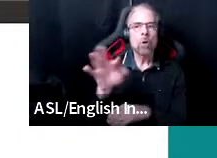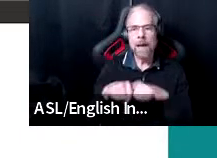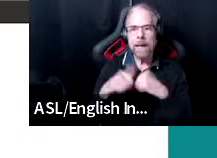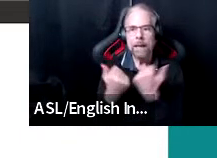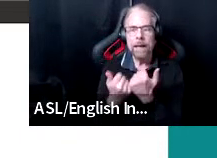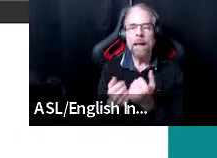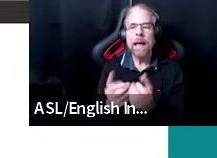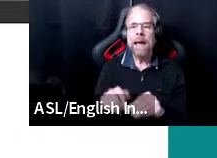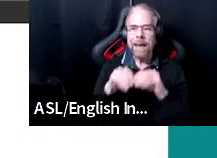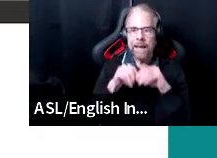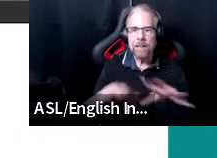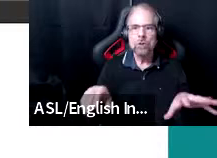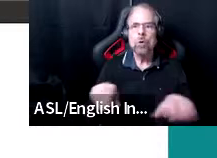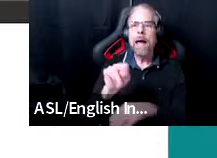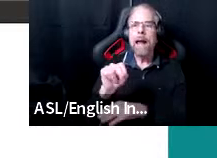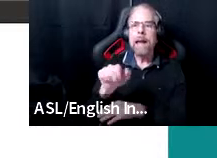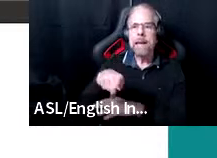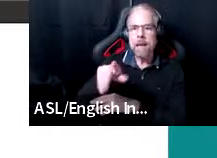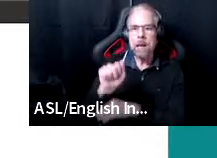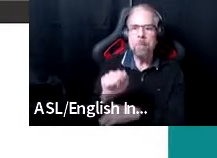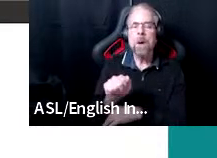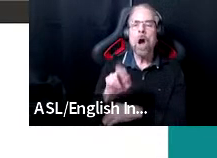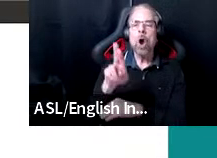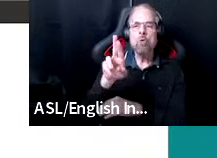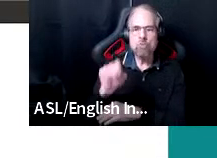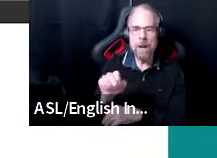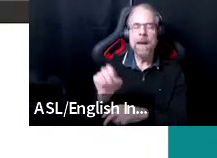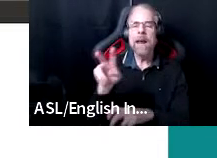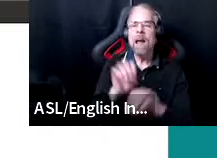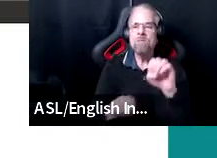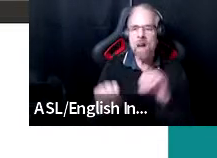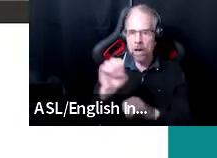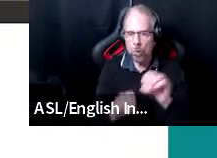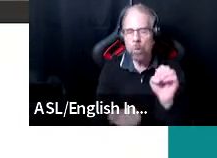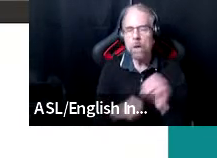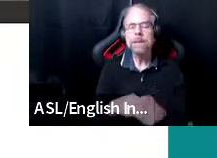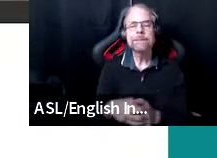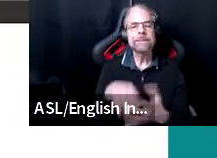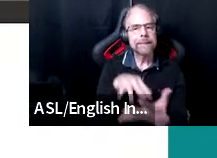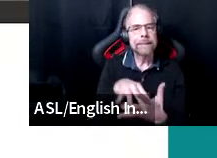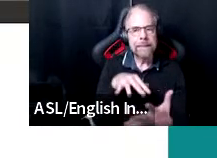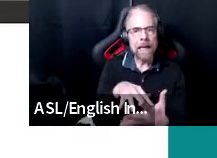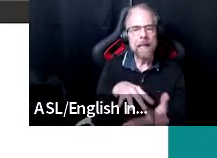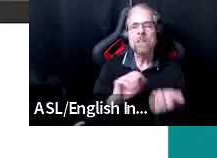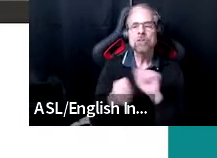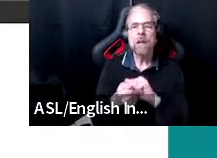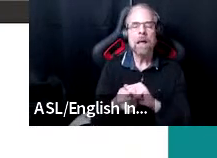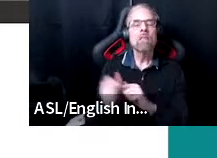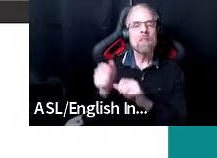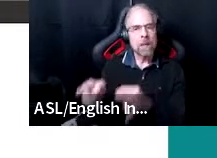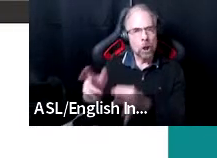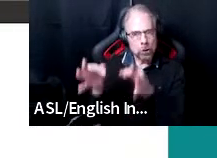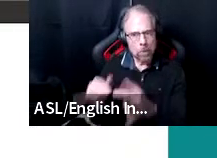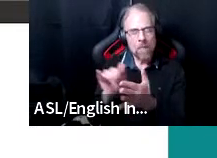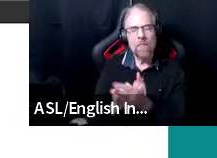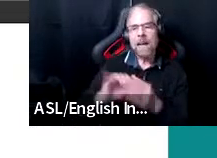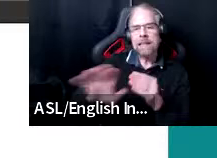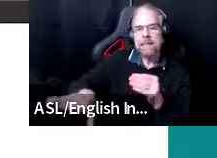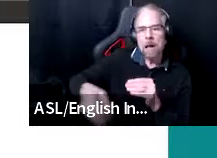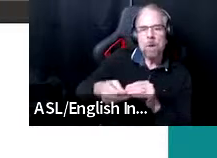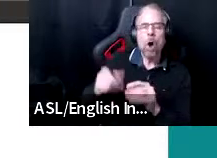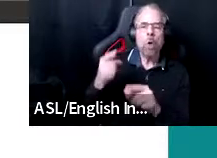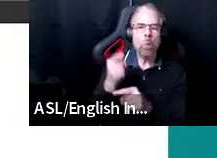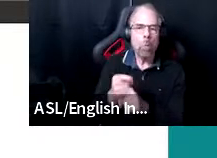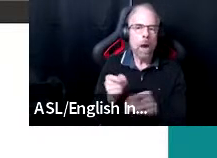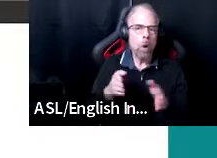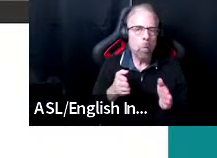NEPA reevaluation to assess the extent of those changes. They determined that a supplemental was the right path to identify and disclose